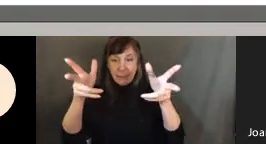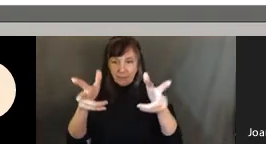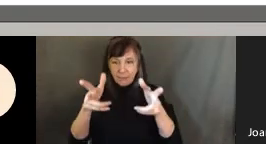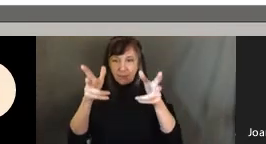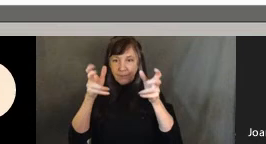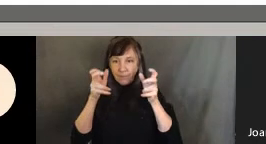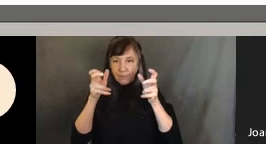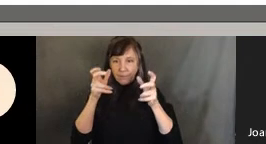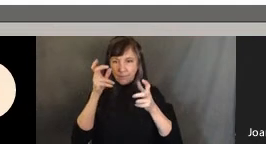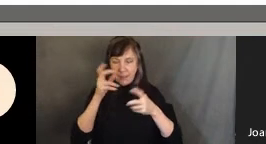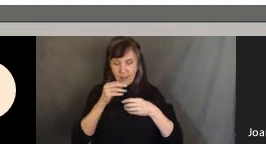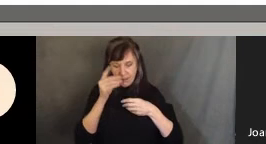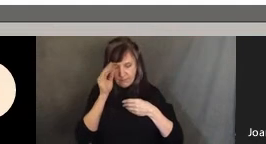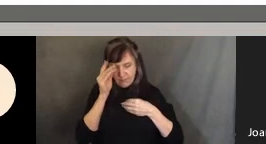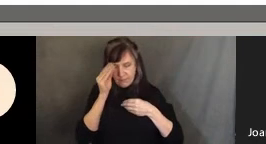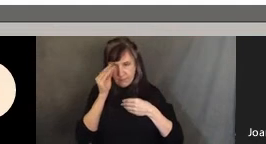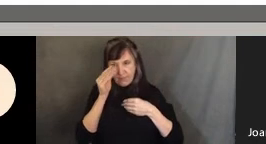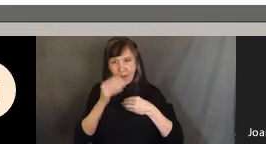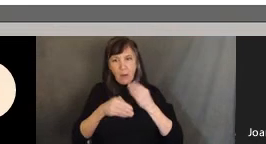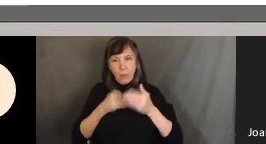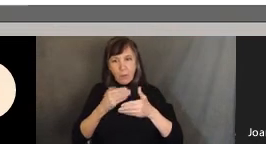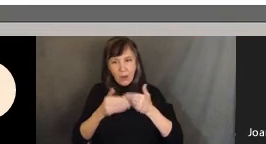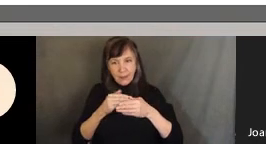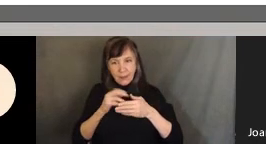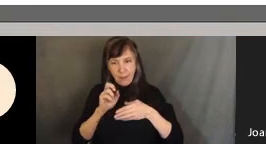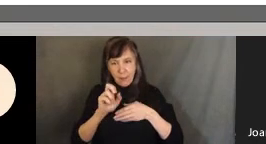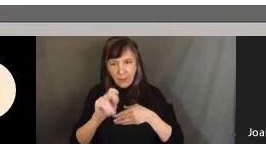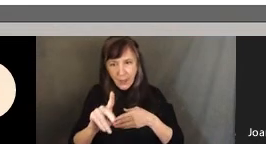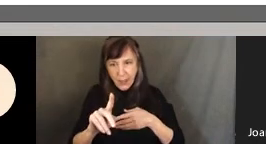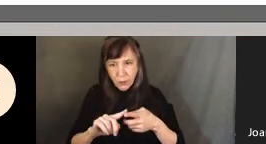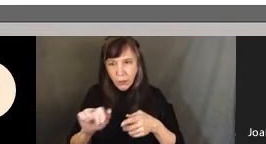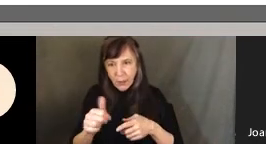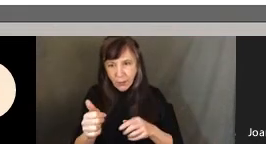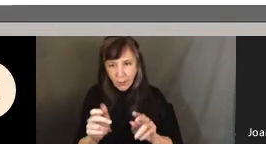in a way that you can process it back to somebody